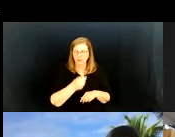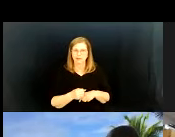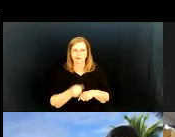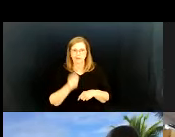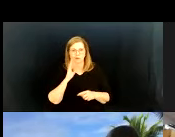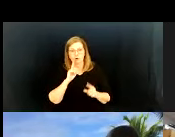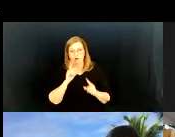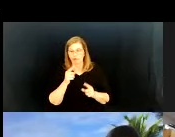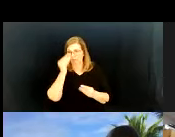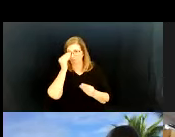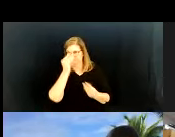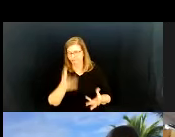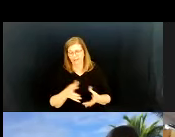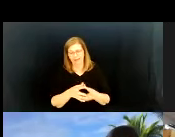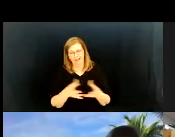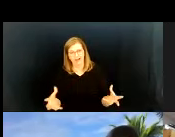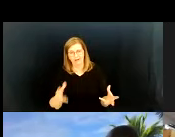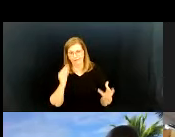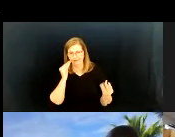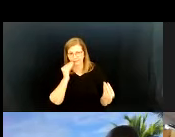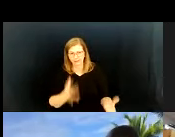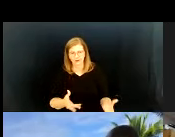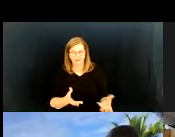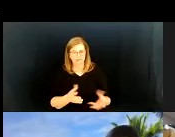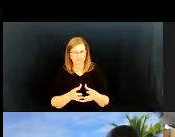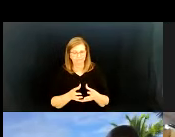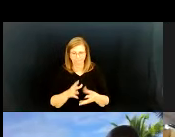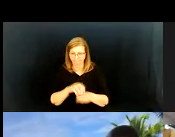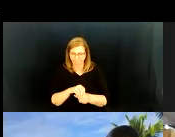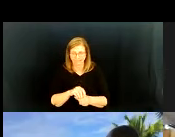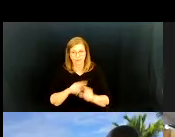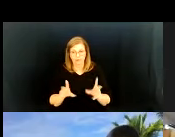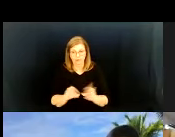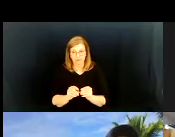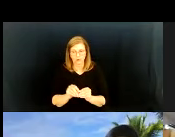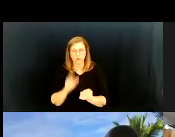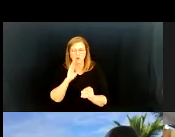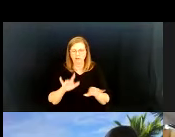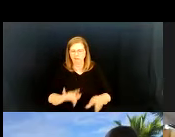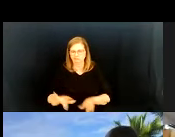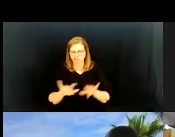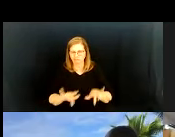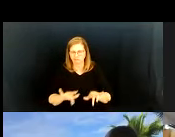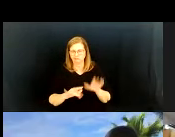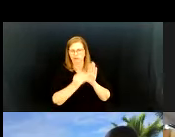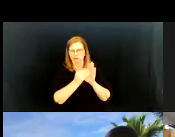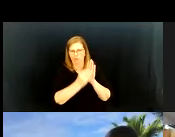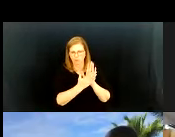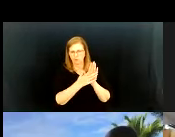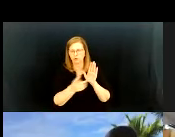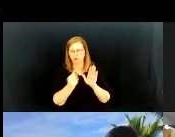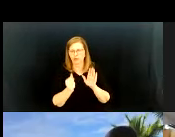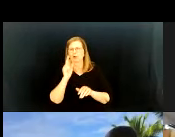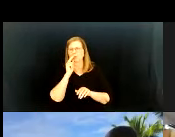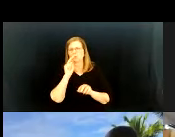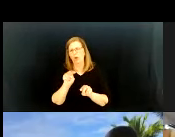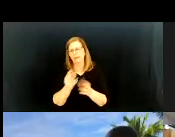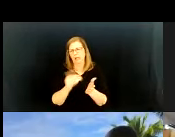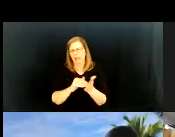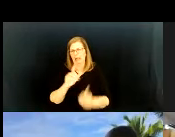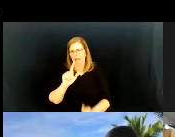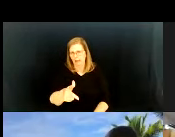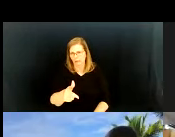of information in a short amount of time, but this session will be recorded and posted so you can go back and view it later, and also